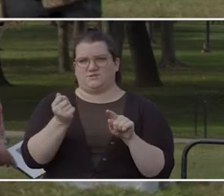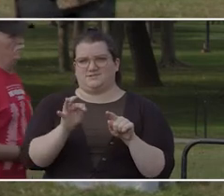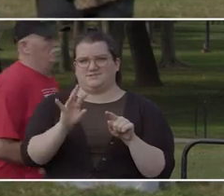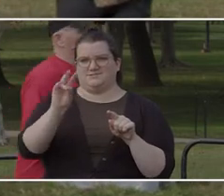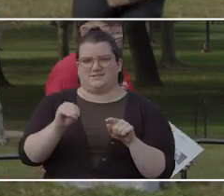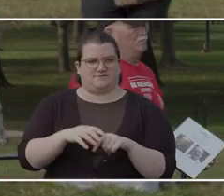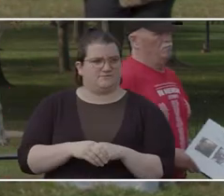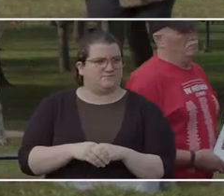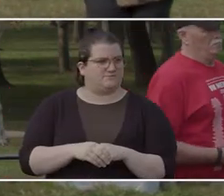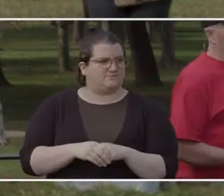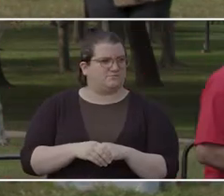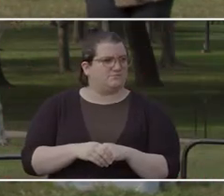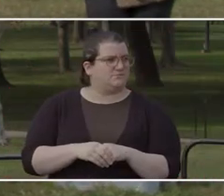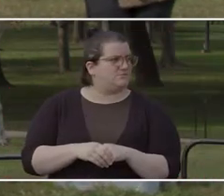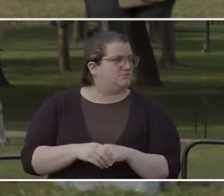In honor of my husband,